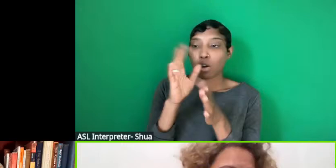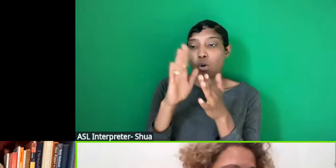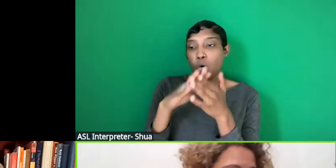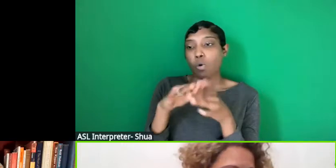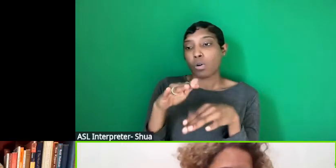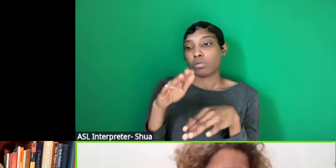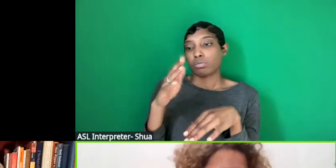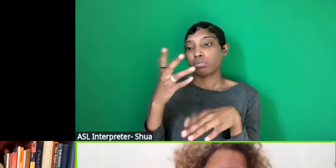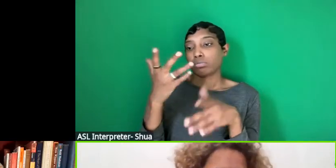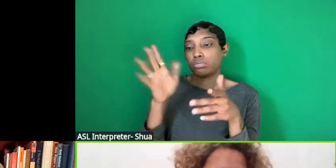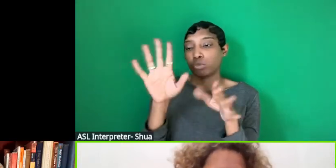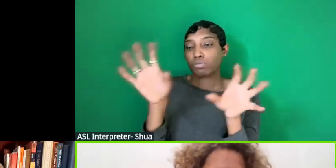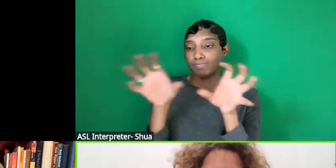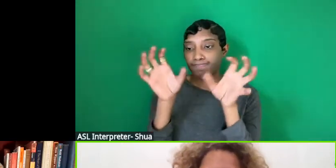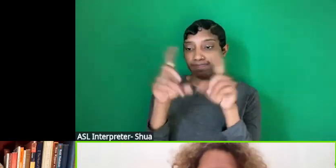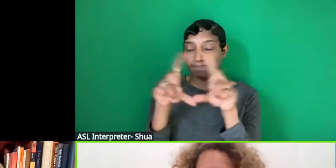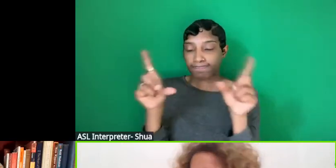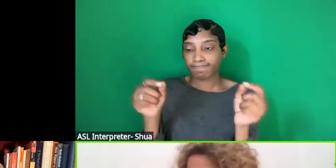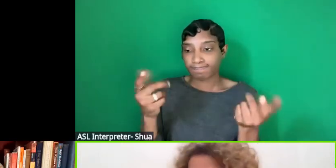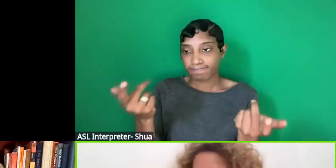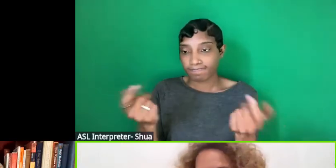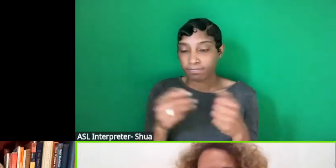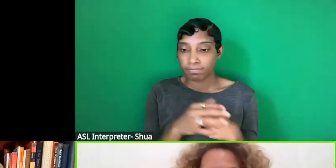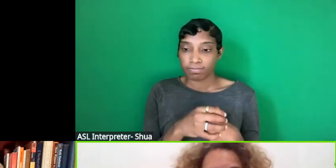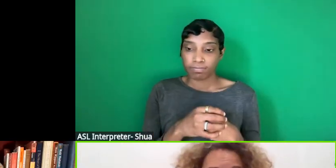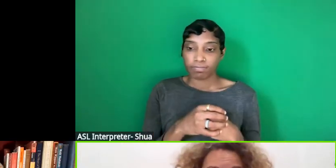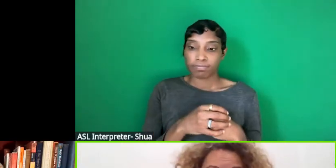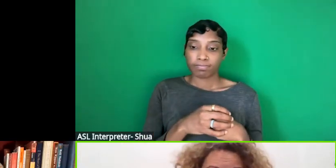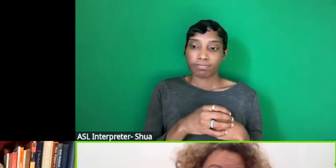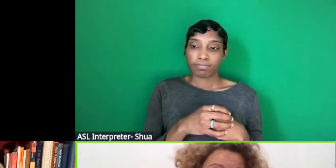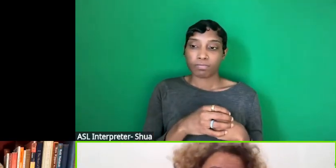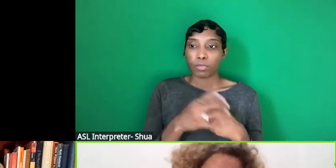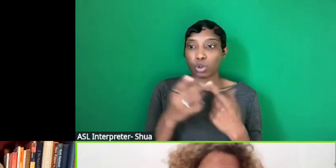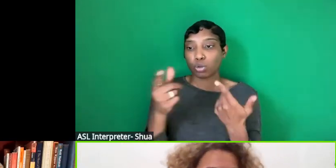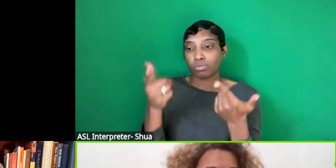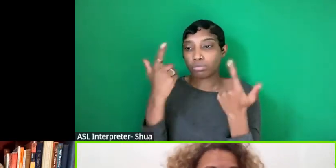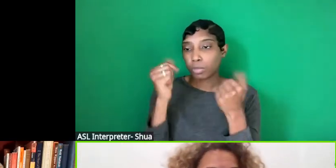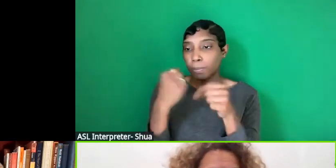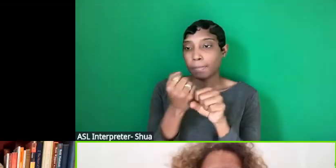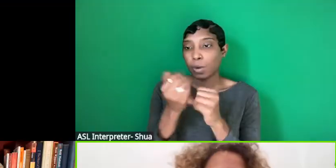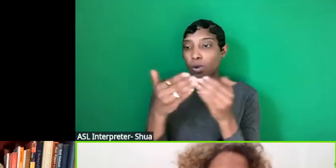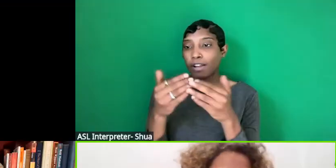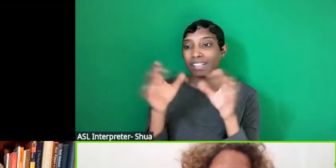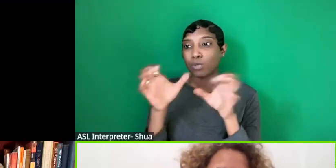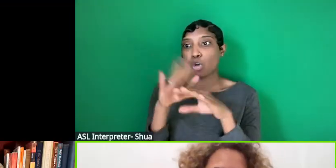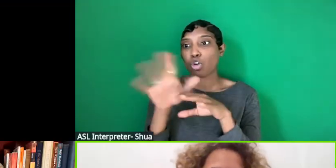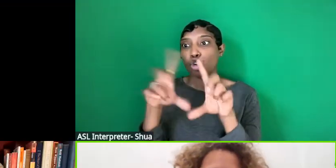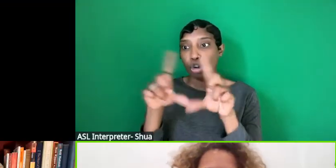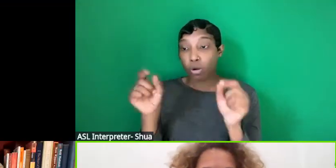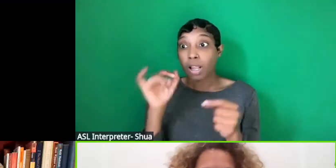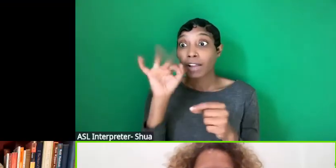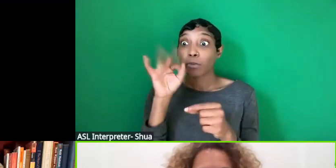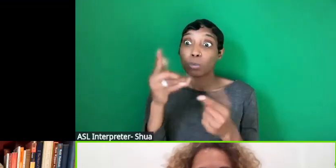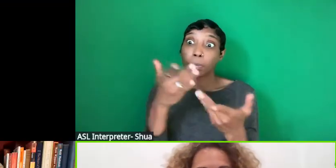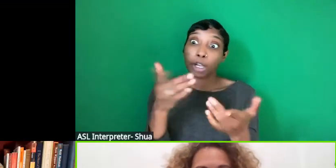on so that you can, make whatever decoration you want on the card. If you are planning to